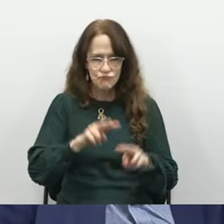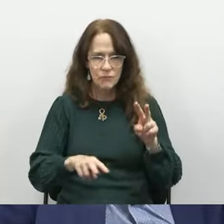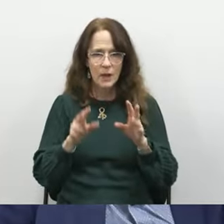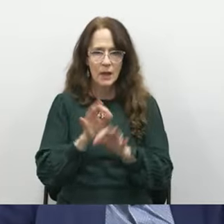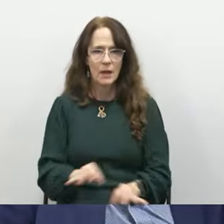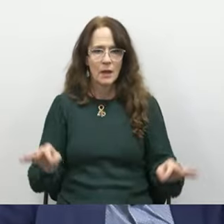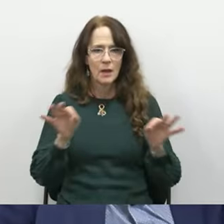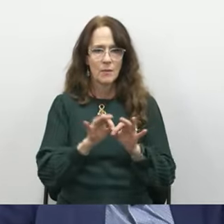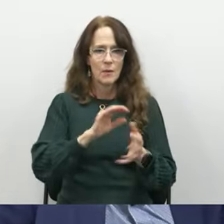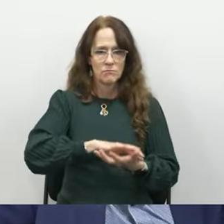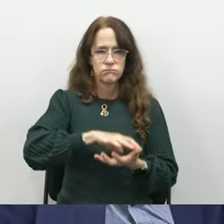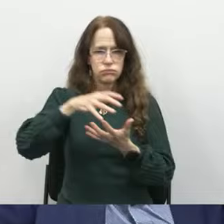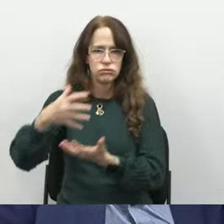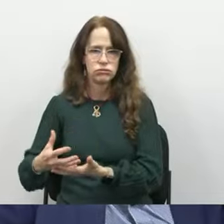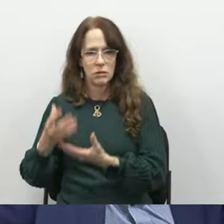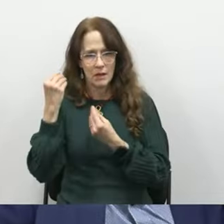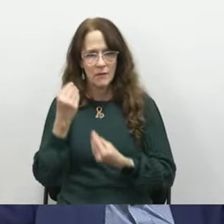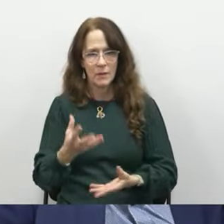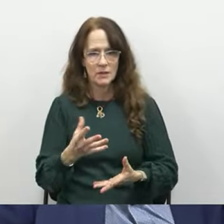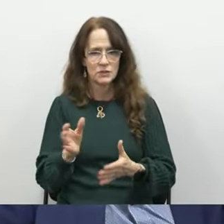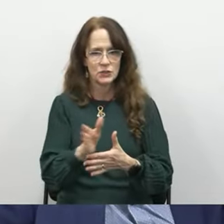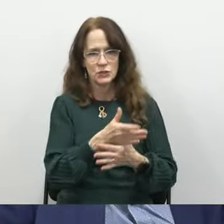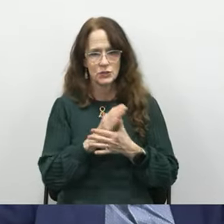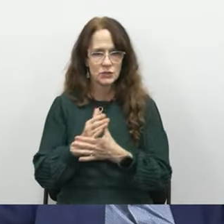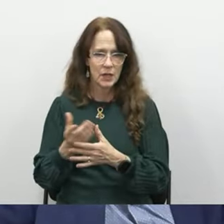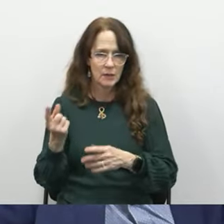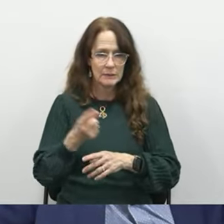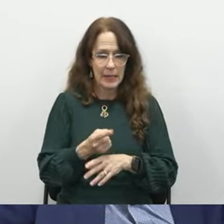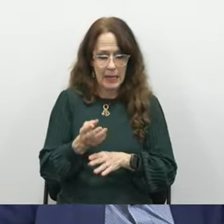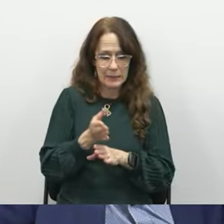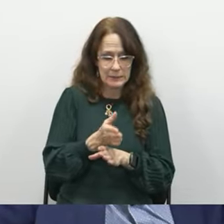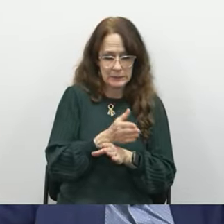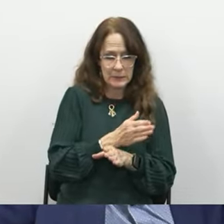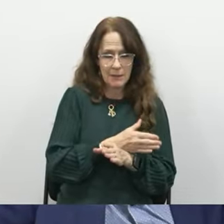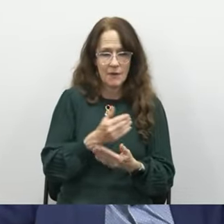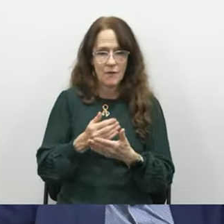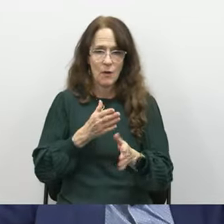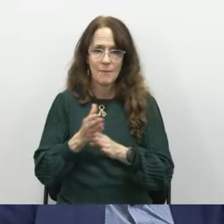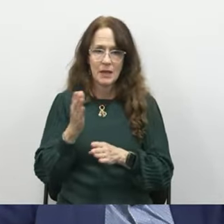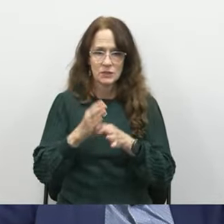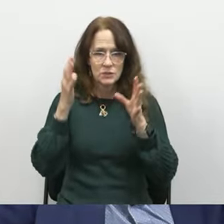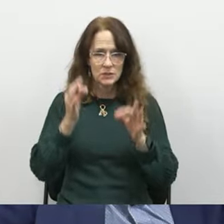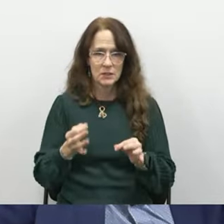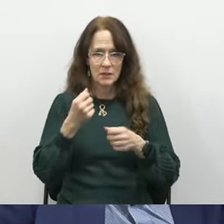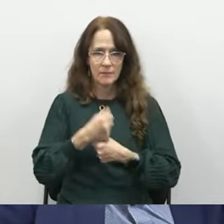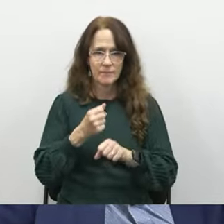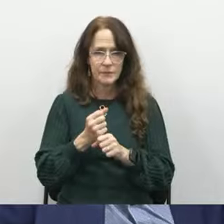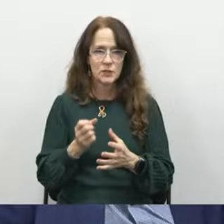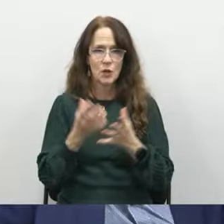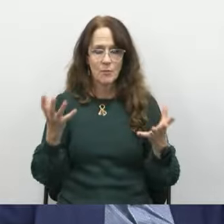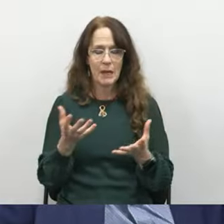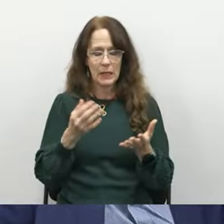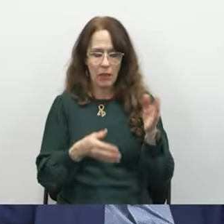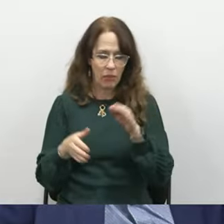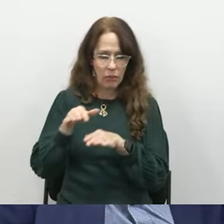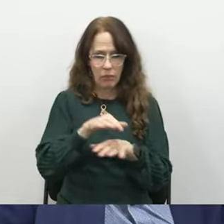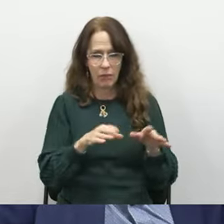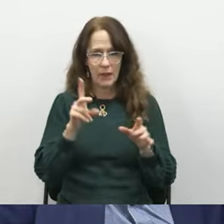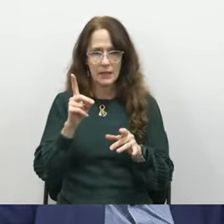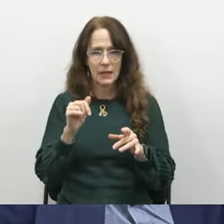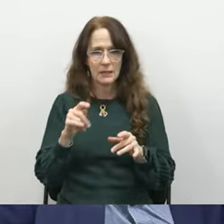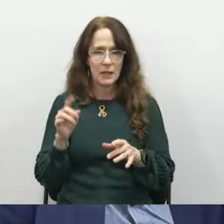significant volume of material, often shared days before major decisions must be made. With so many layers of data,